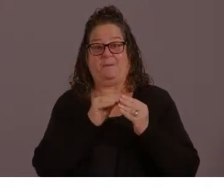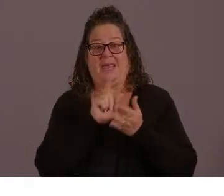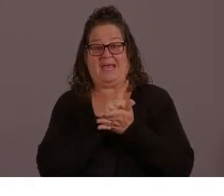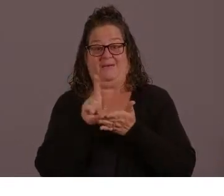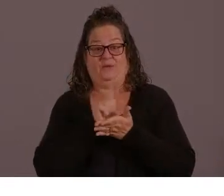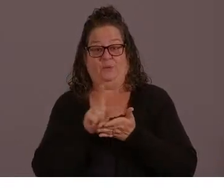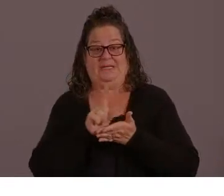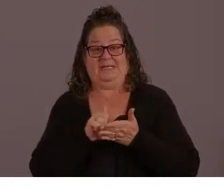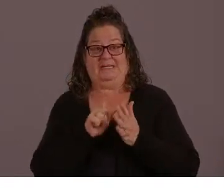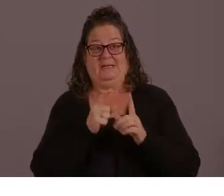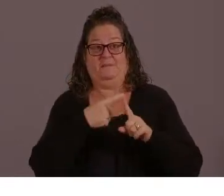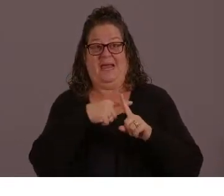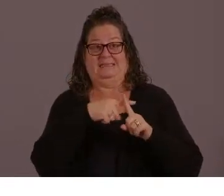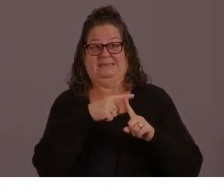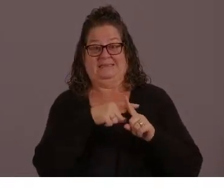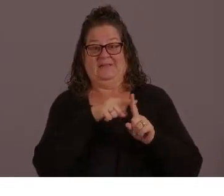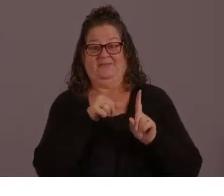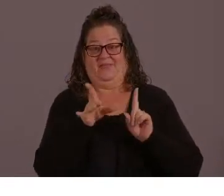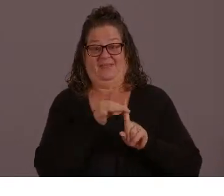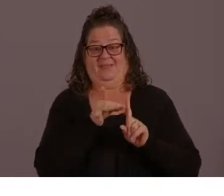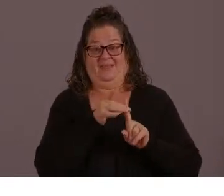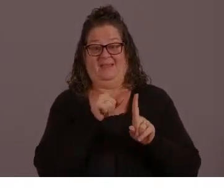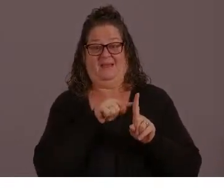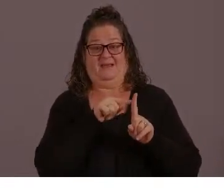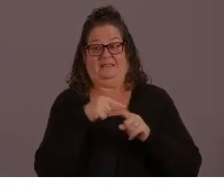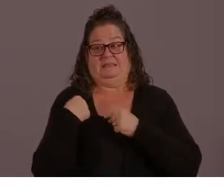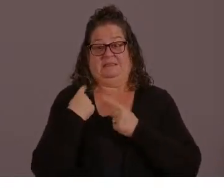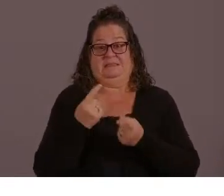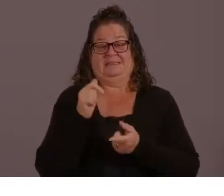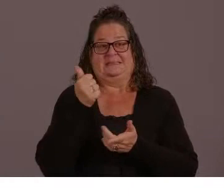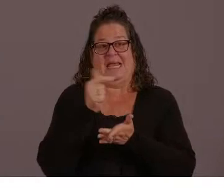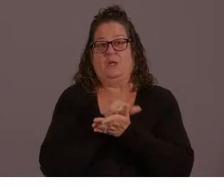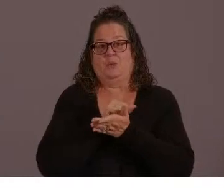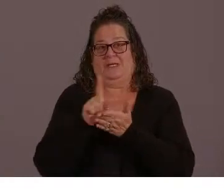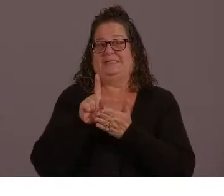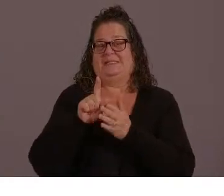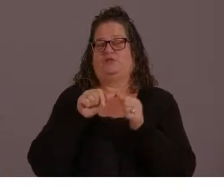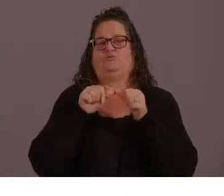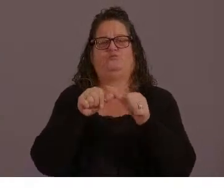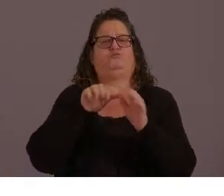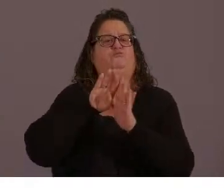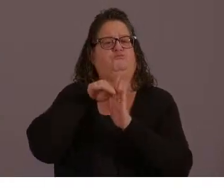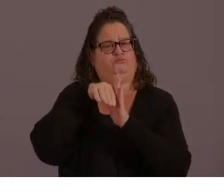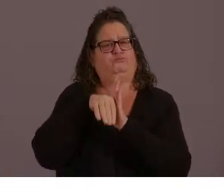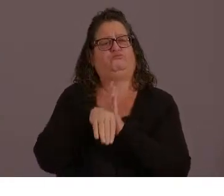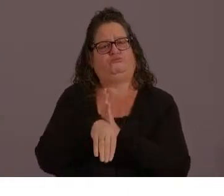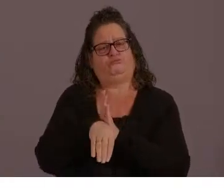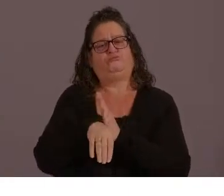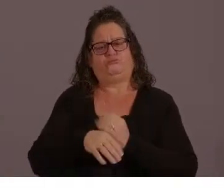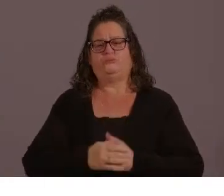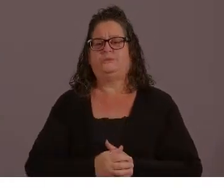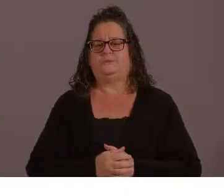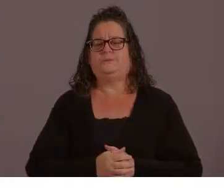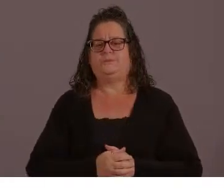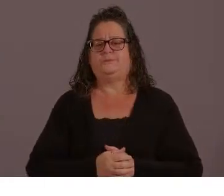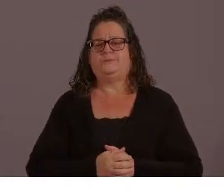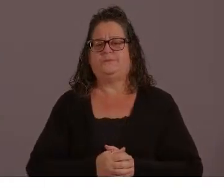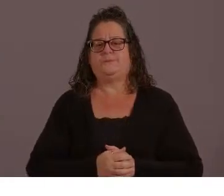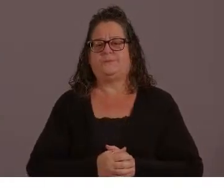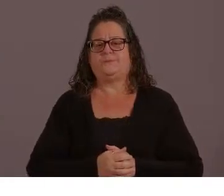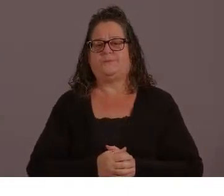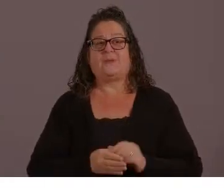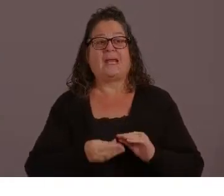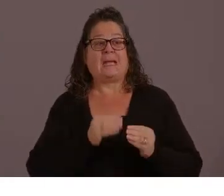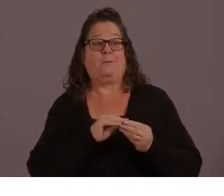see that for the last 10 weeks, we've seen a downward trend in our cases. This is mirrored by the number of hospitalized